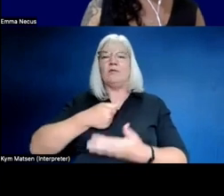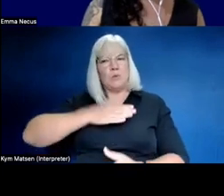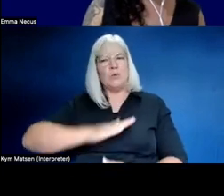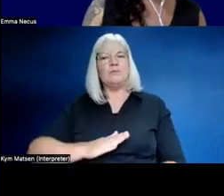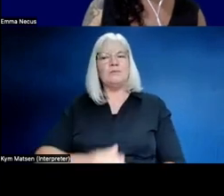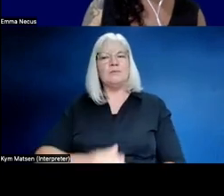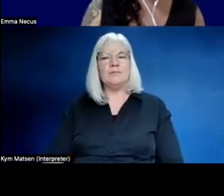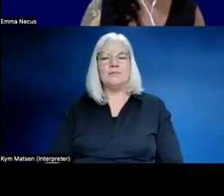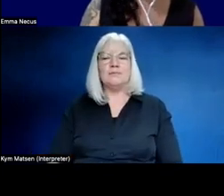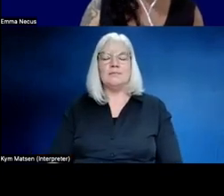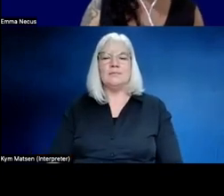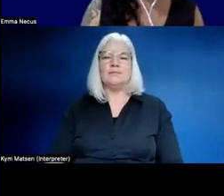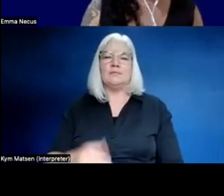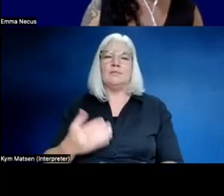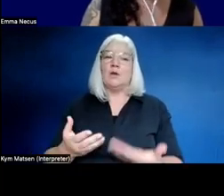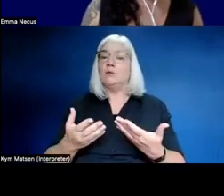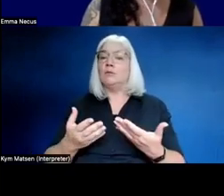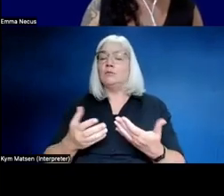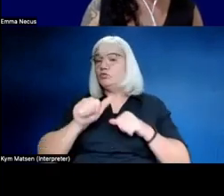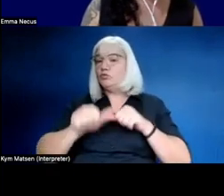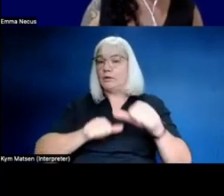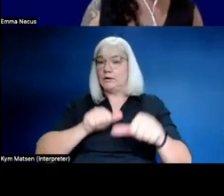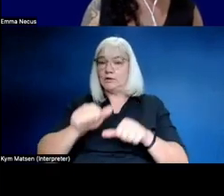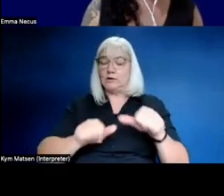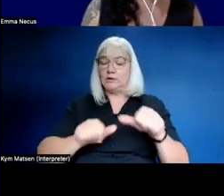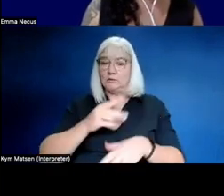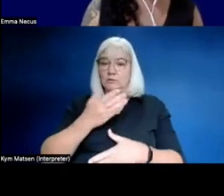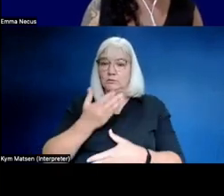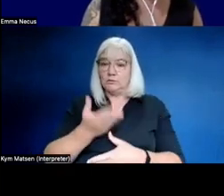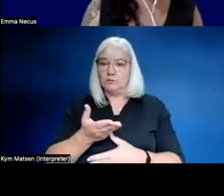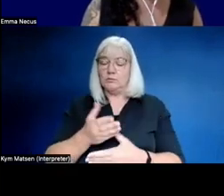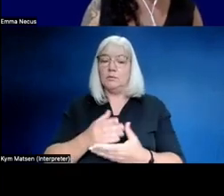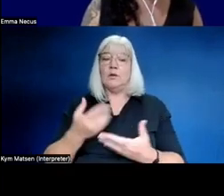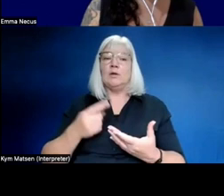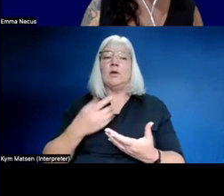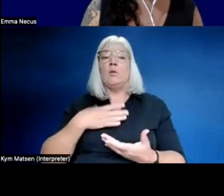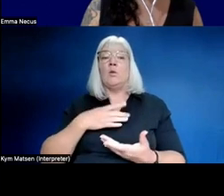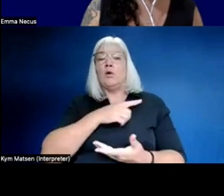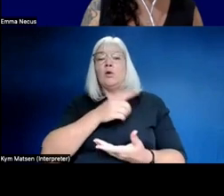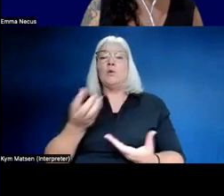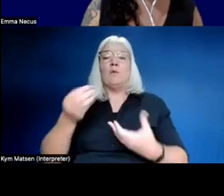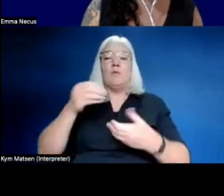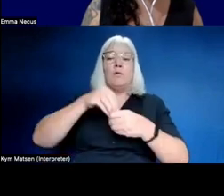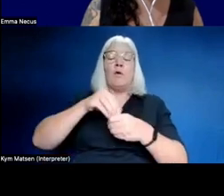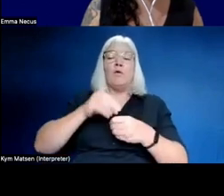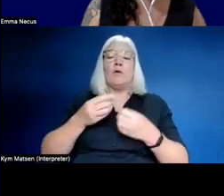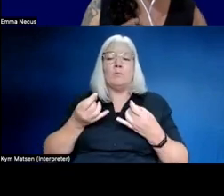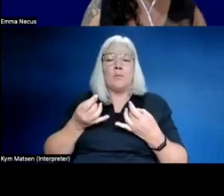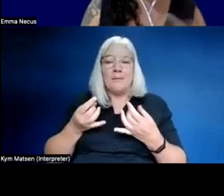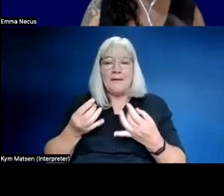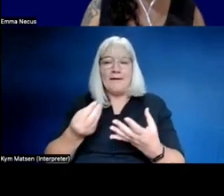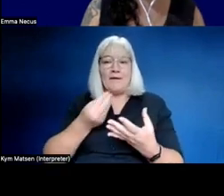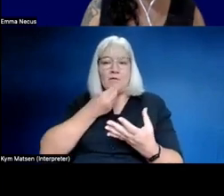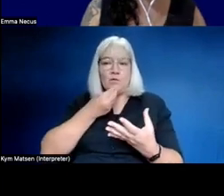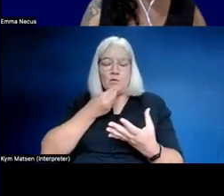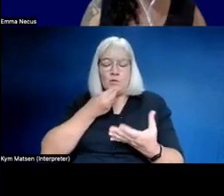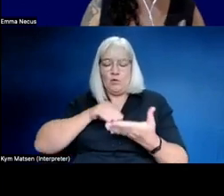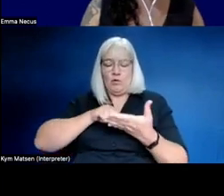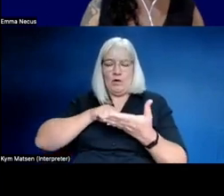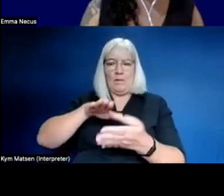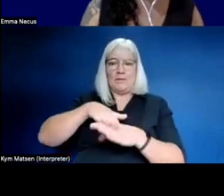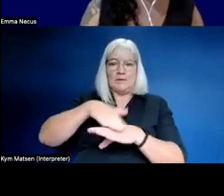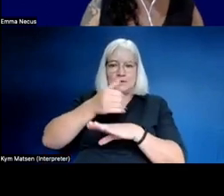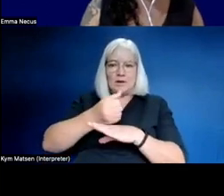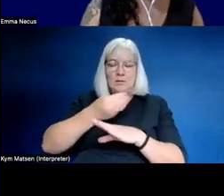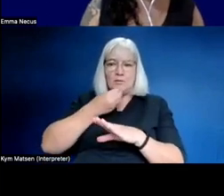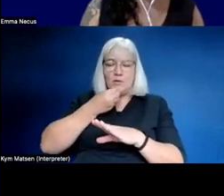So the key strategies for Zoe in her mealtime routine is to involve her in the food preparation or setup to develop those concepts that eating is